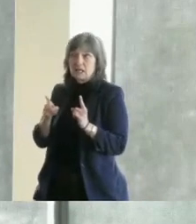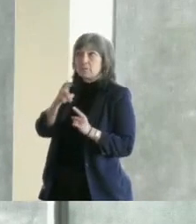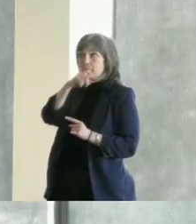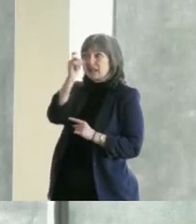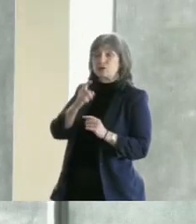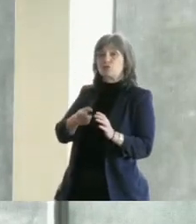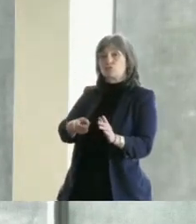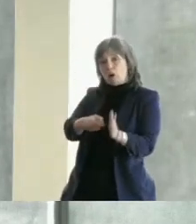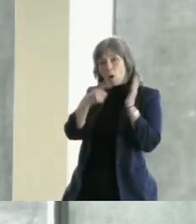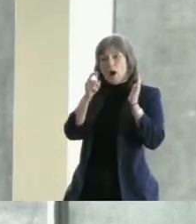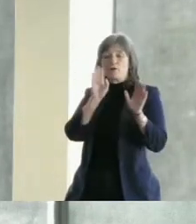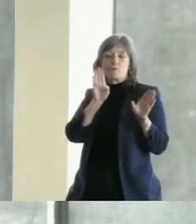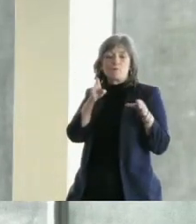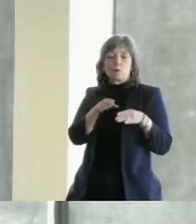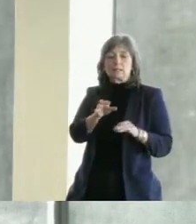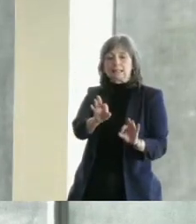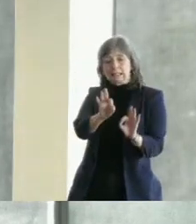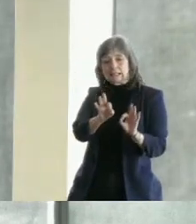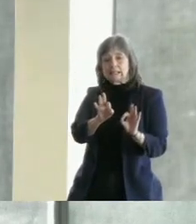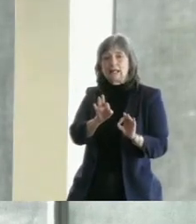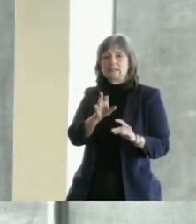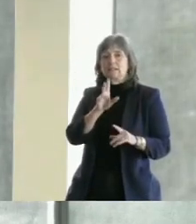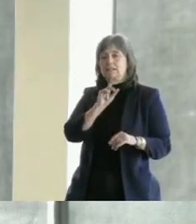Then you're just focusing on that part,